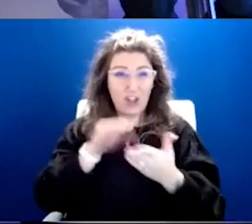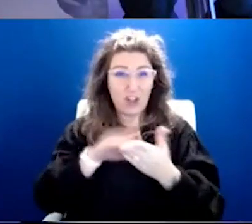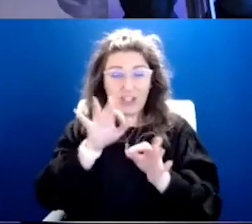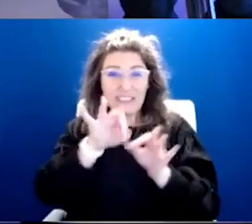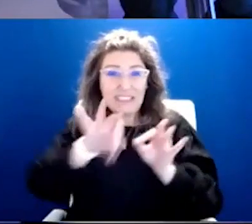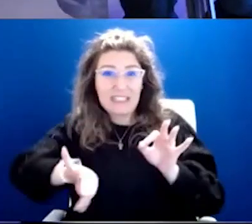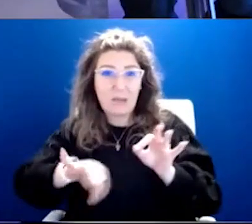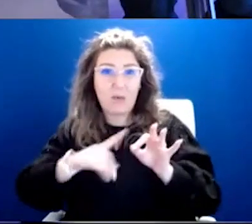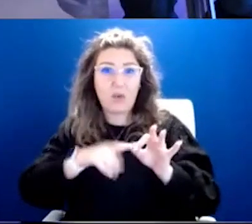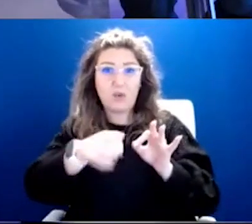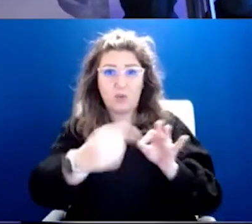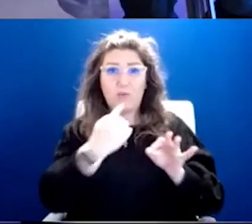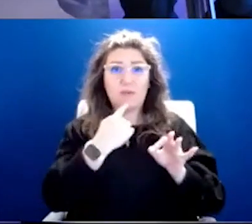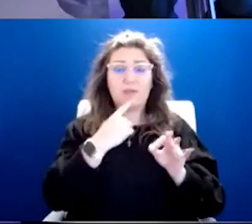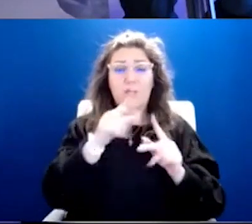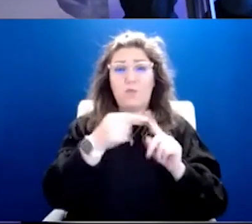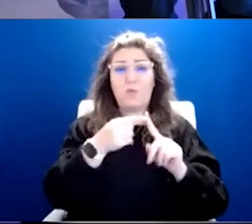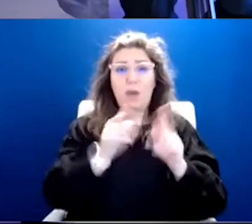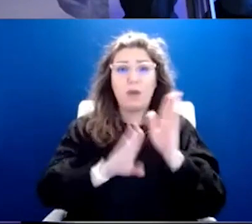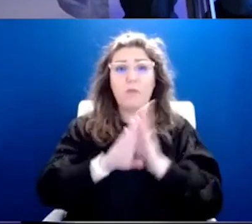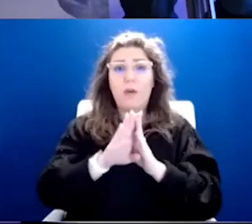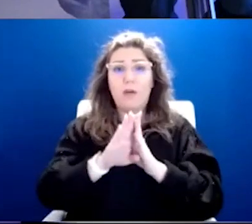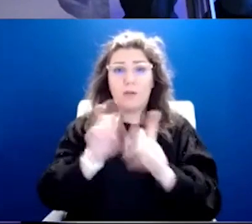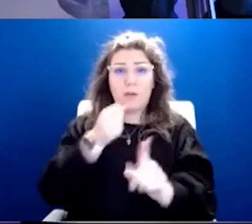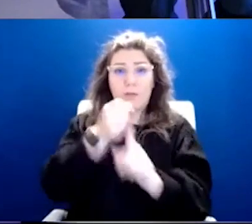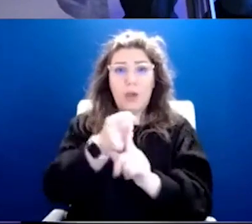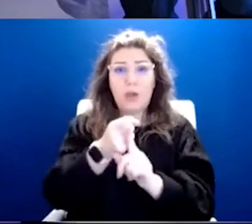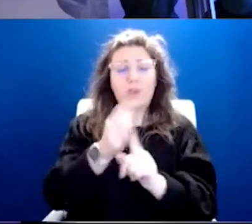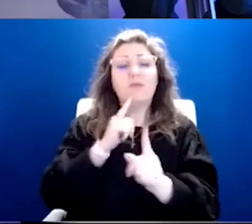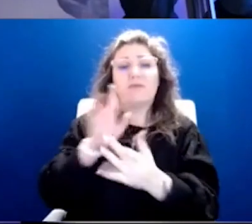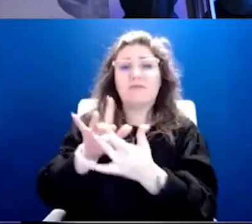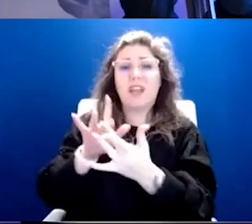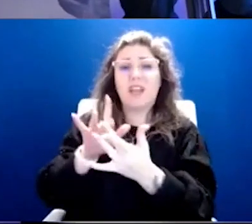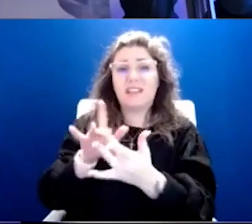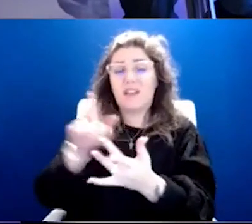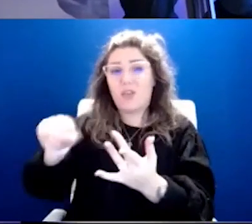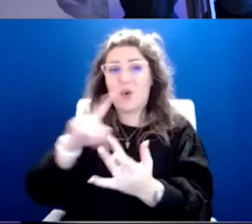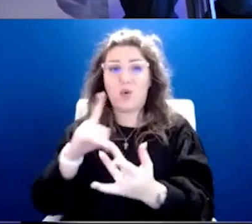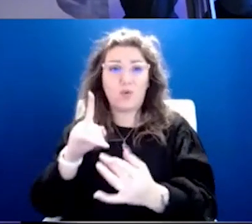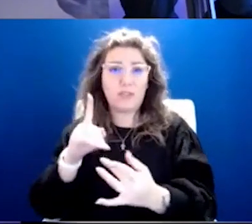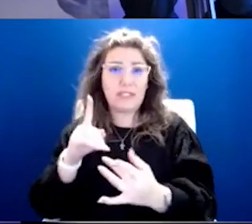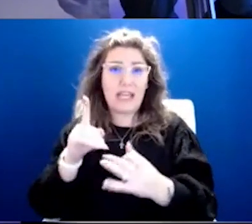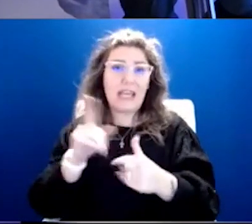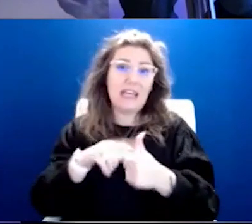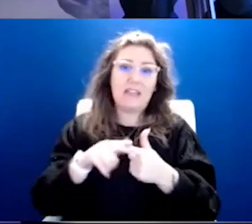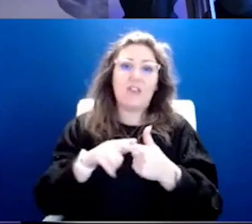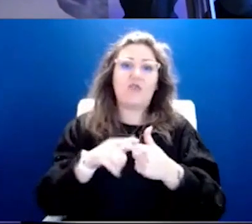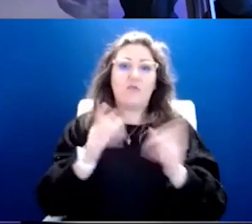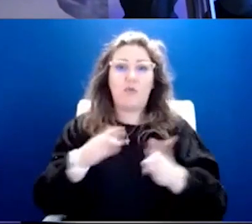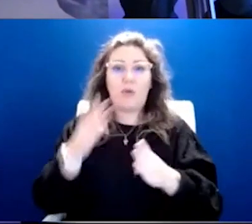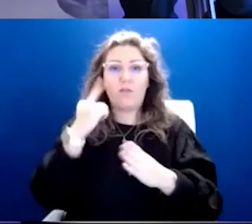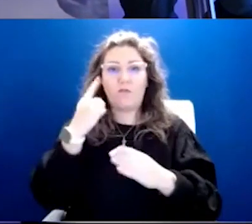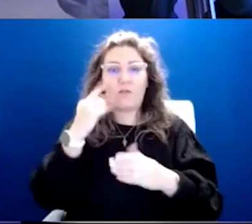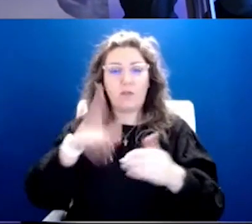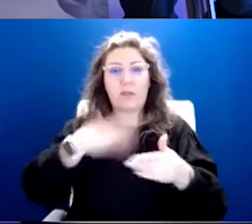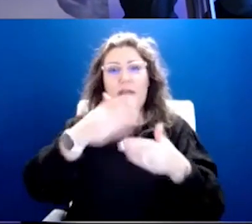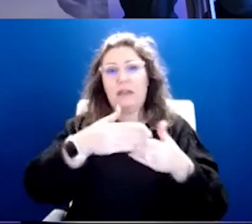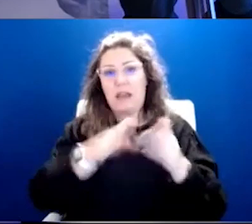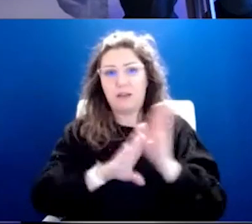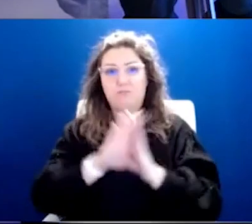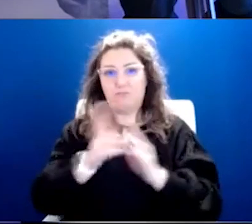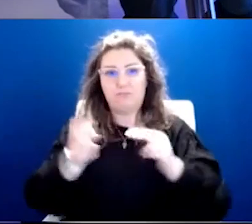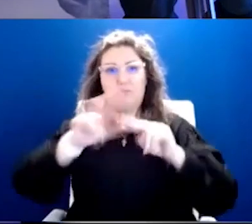saying when these surges hit, it's like try to, again, reach the unreachable, get them so that they're prepped for the next surge. Yeah. Yeah. And so on and so forth down the road.